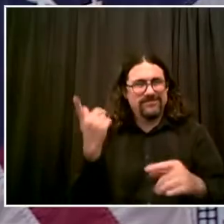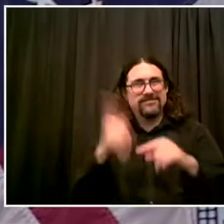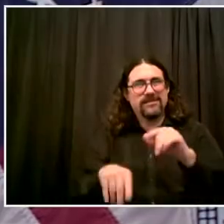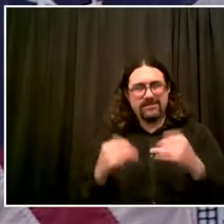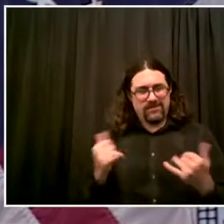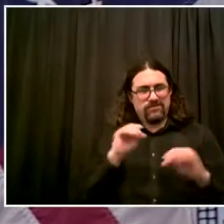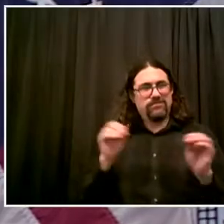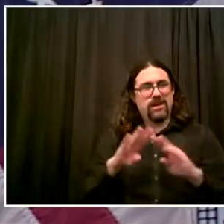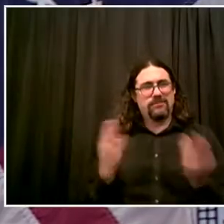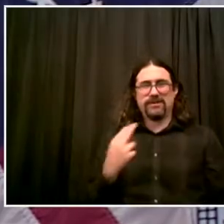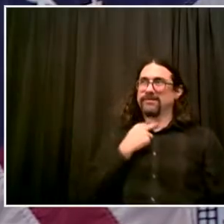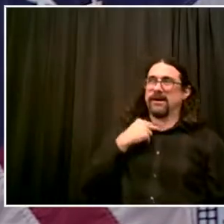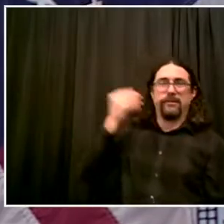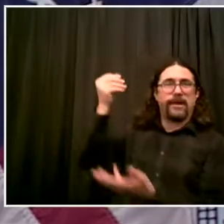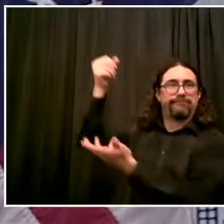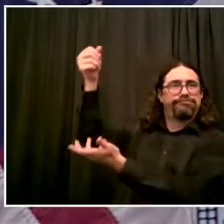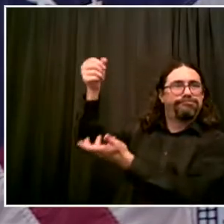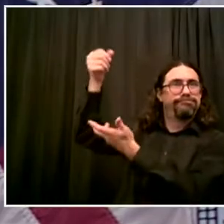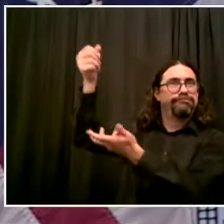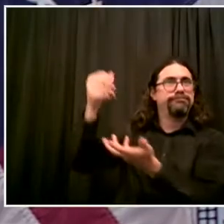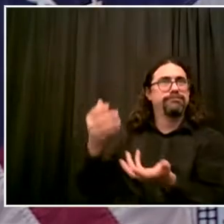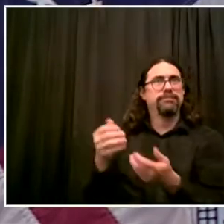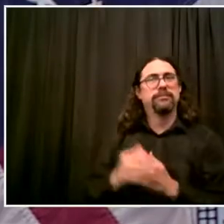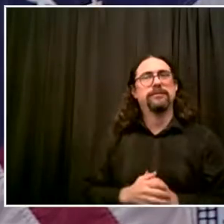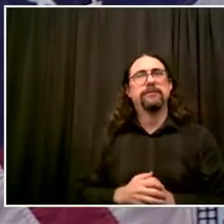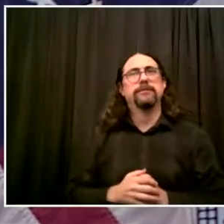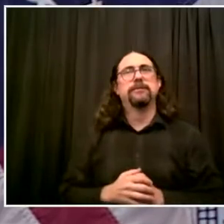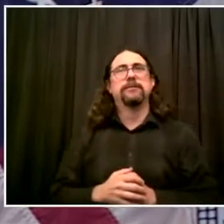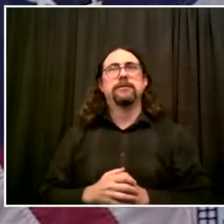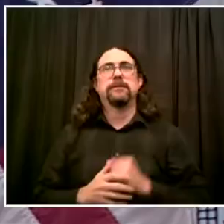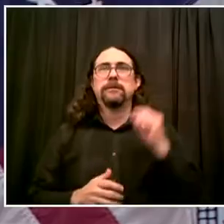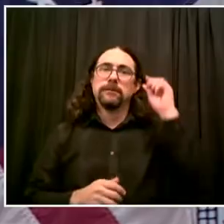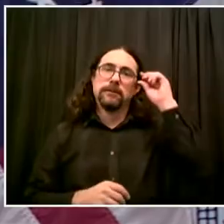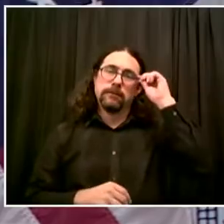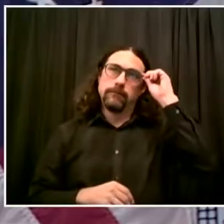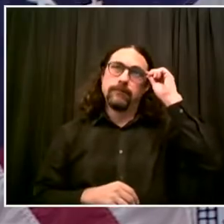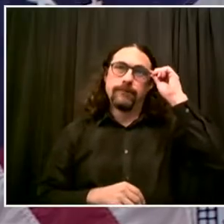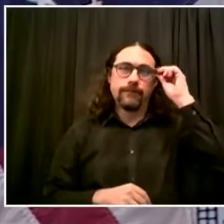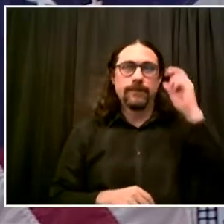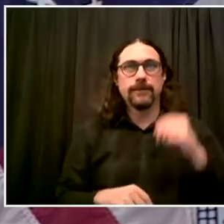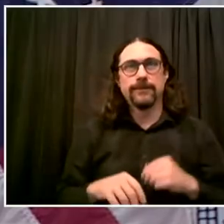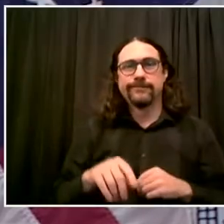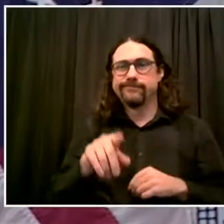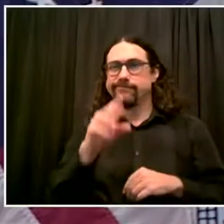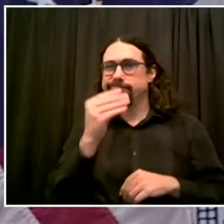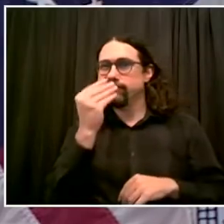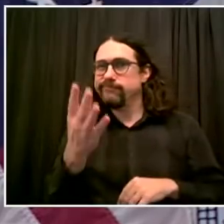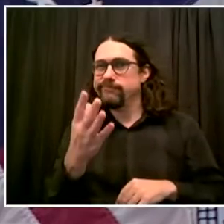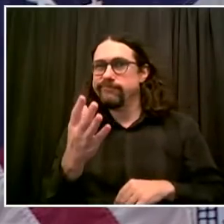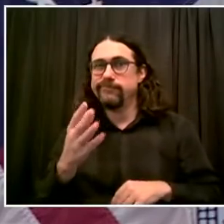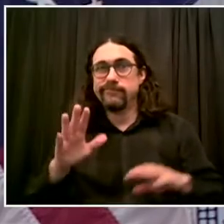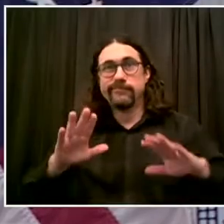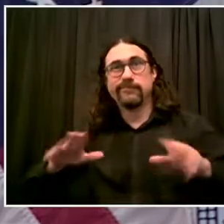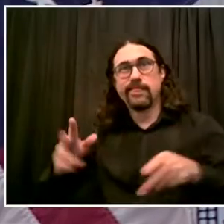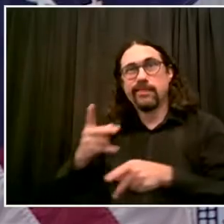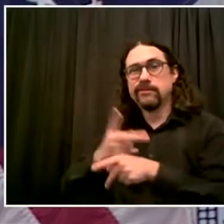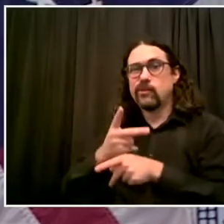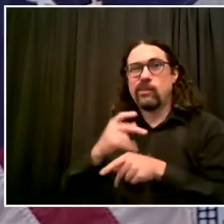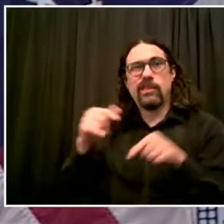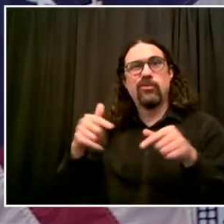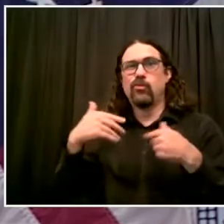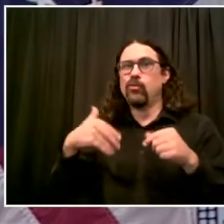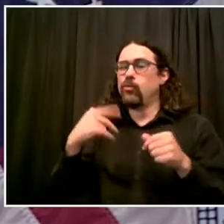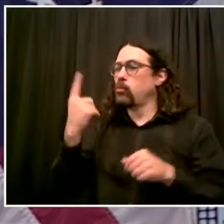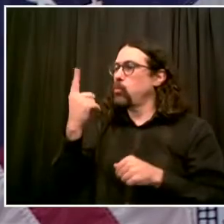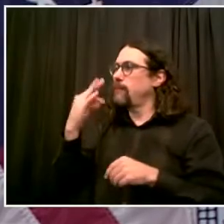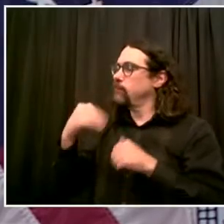toughest, in fact. I've worked on childcare issues for years and years and years. So I think your frame is exactly right. We want to take advantage of all federal funding